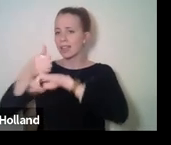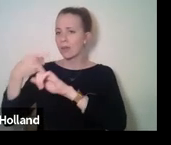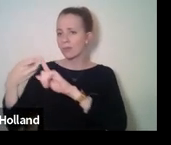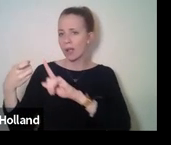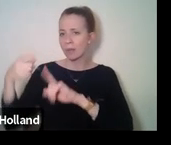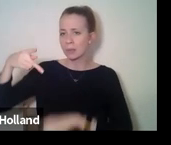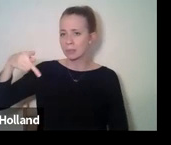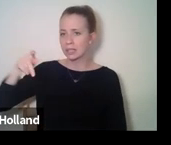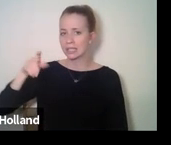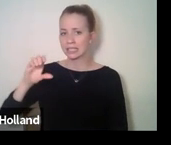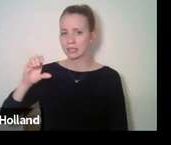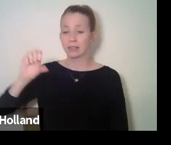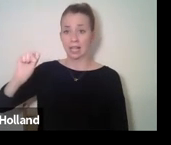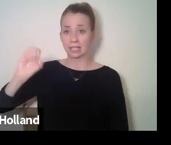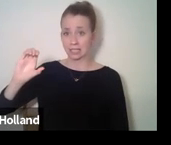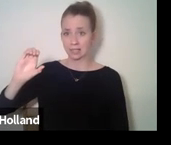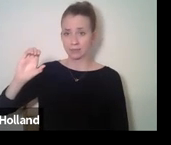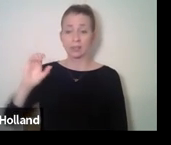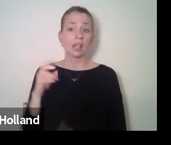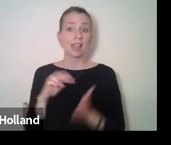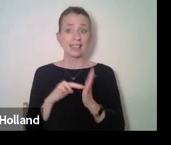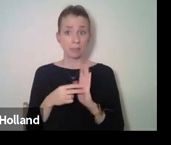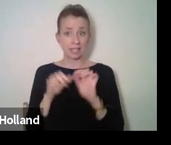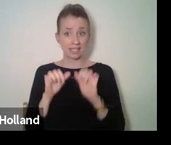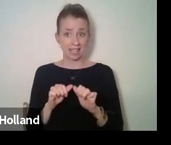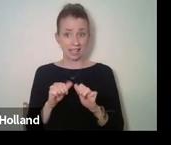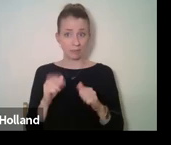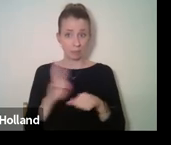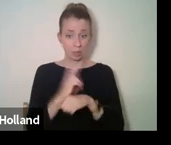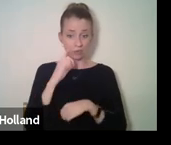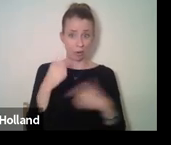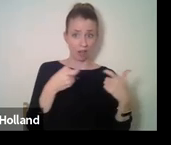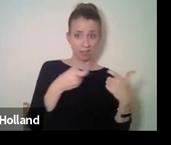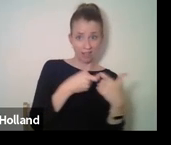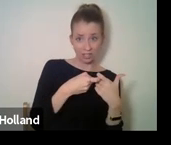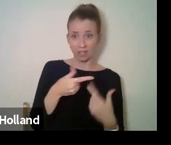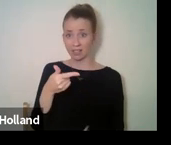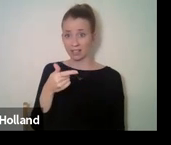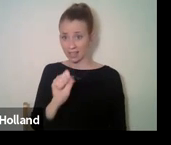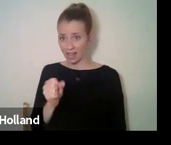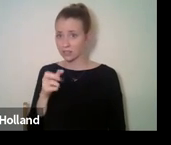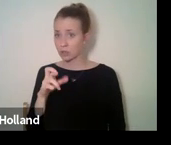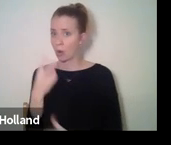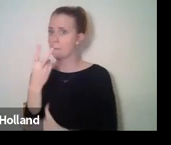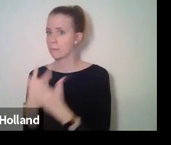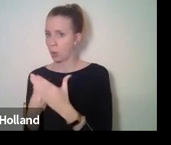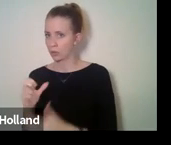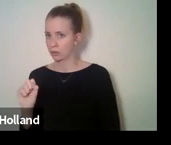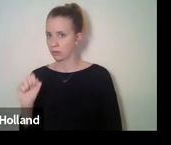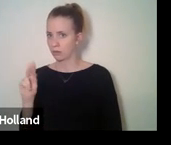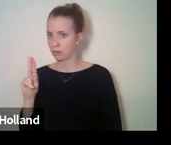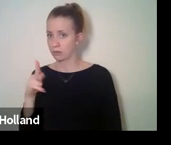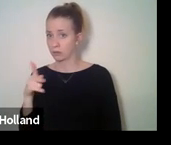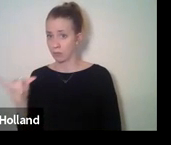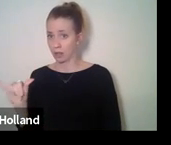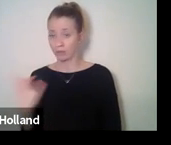for the aggregation of electric supply, gas supply, or both. Over time, we hope programs will